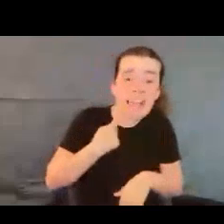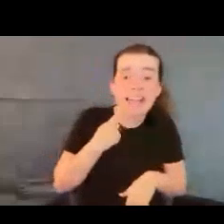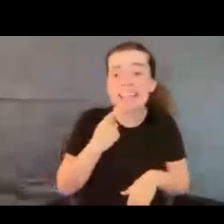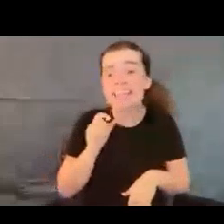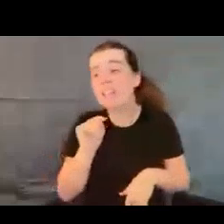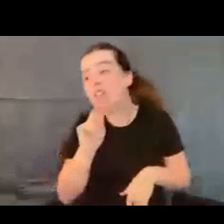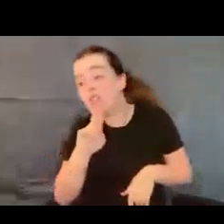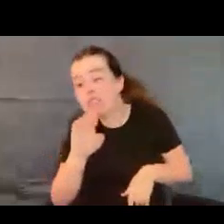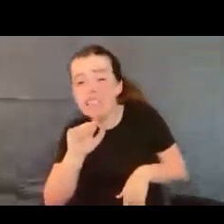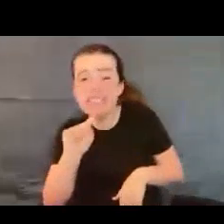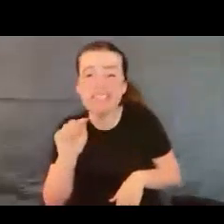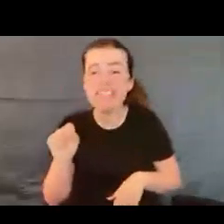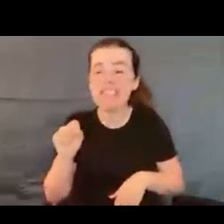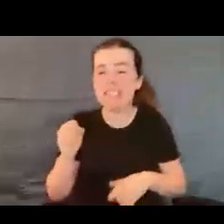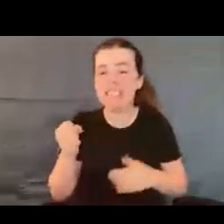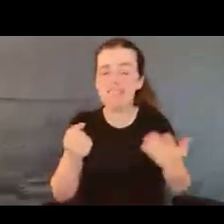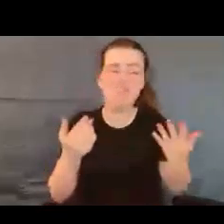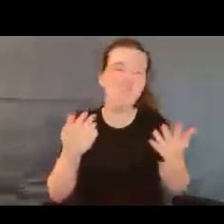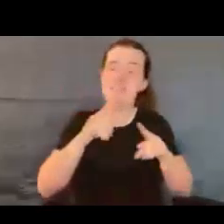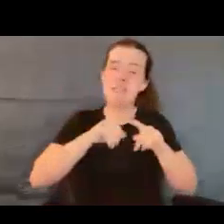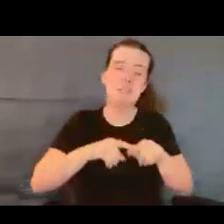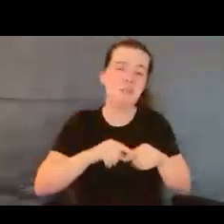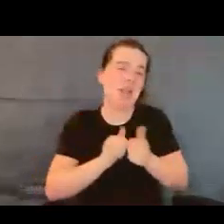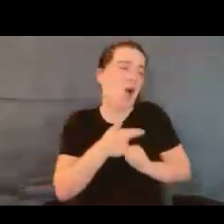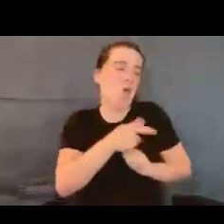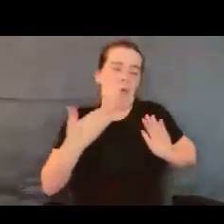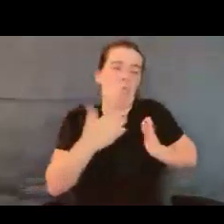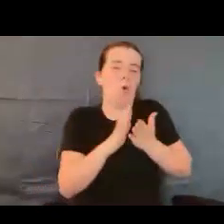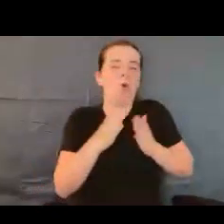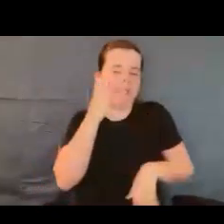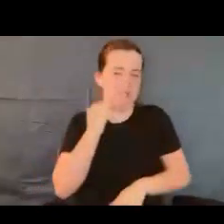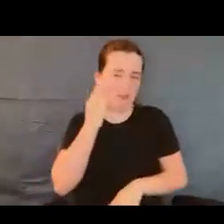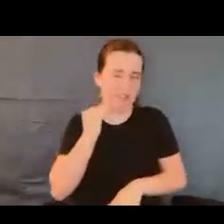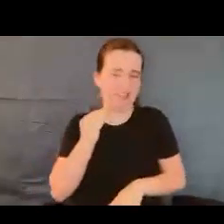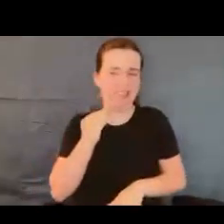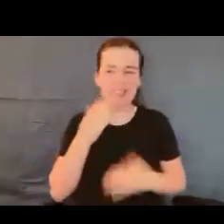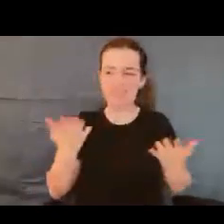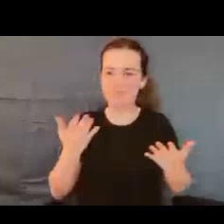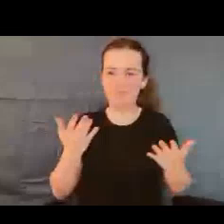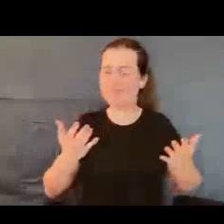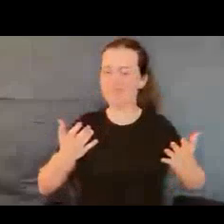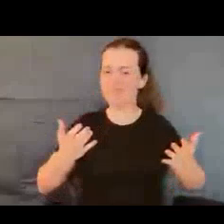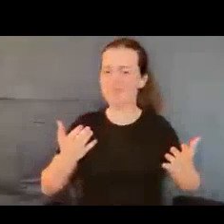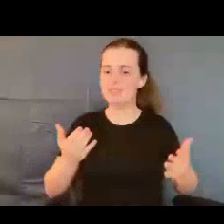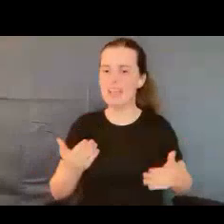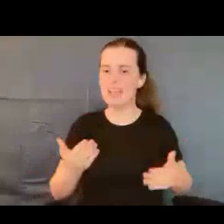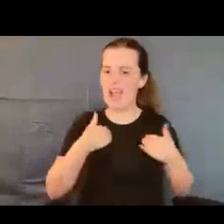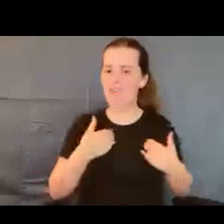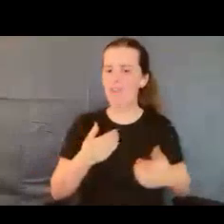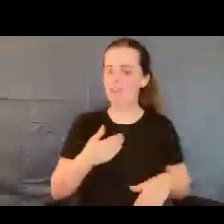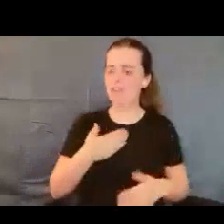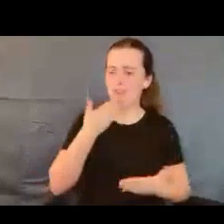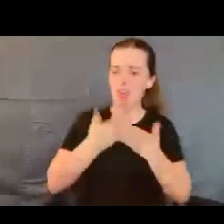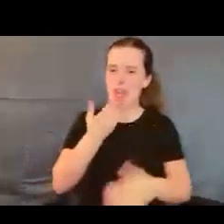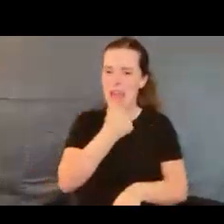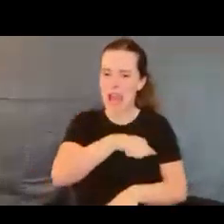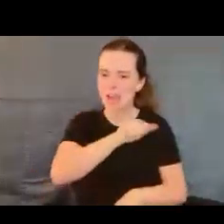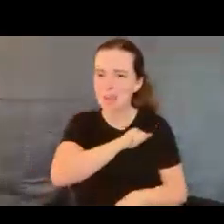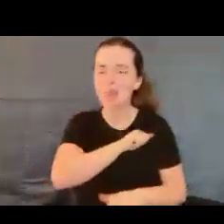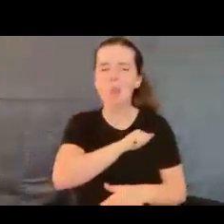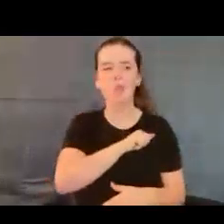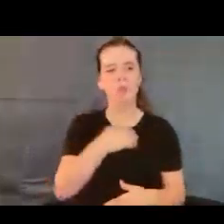all the attitude that you take into the experience. So I would say just bring in your attitude, know your goals, and